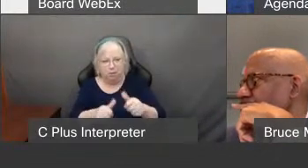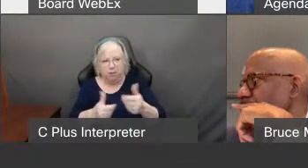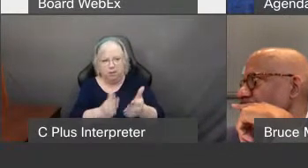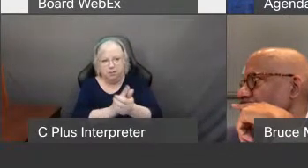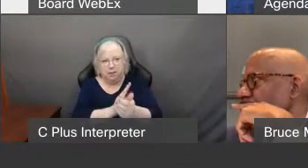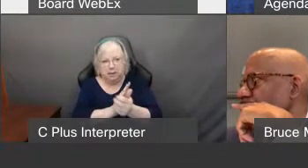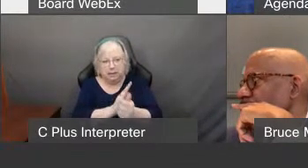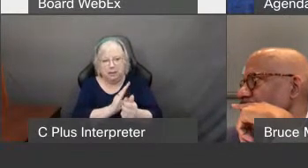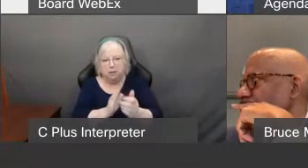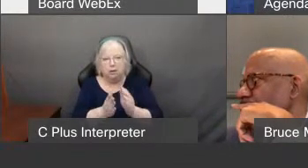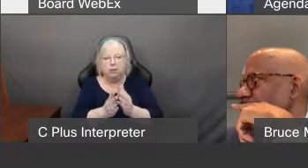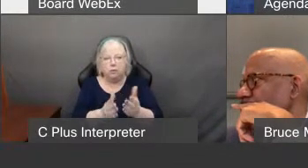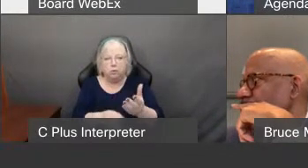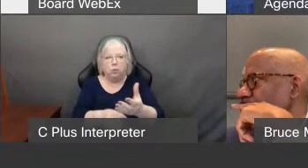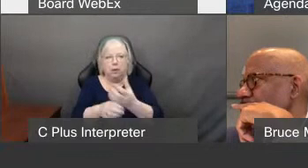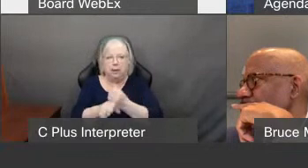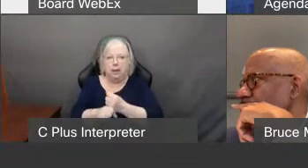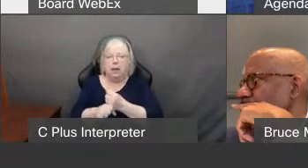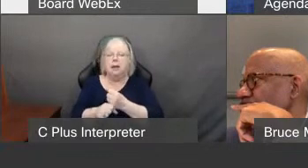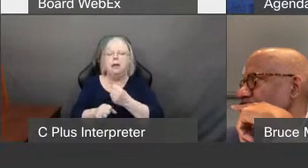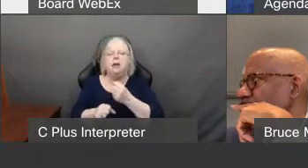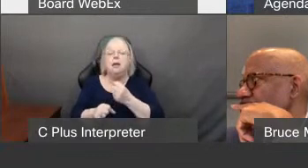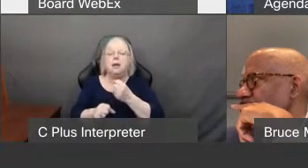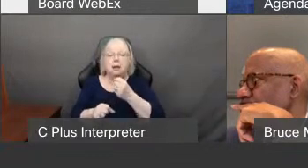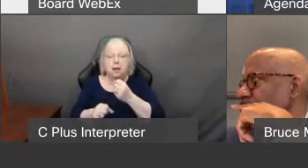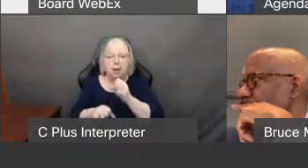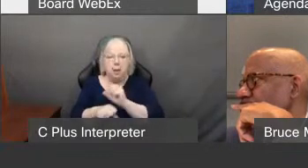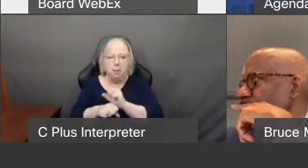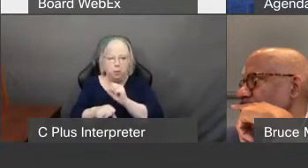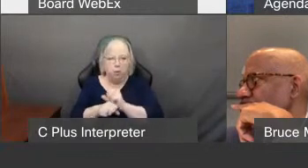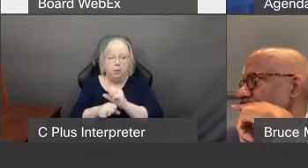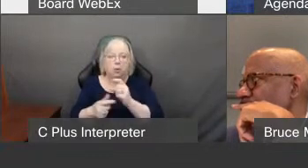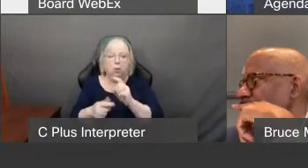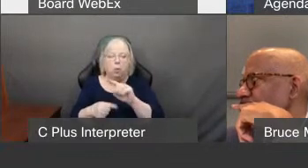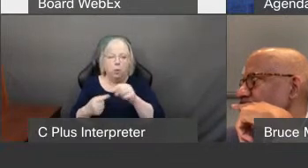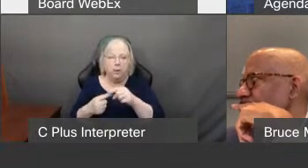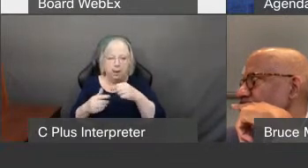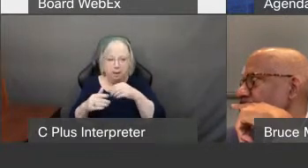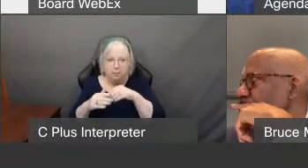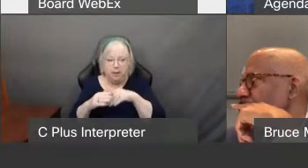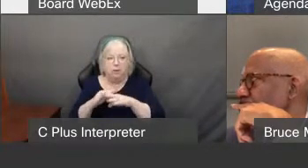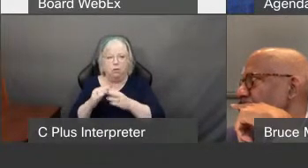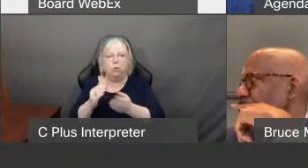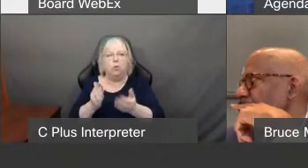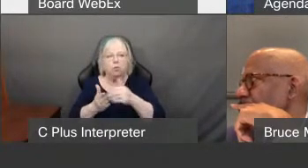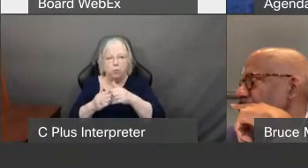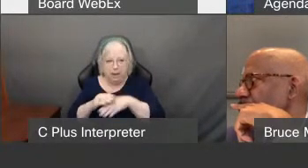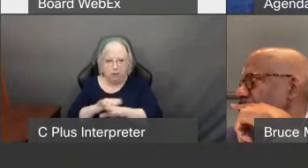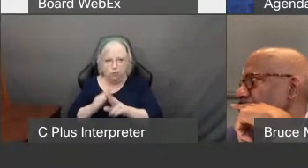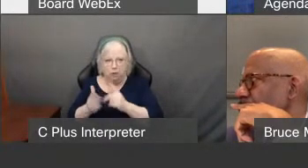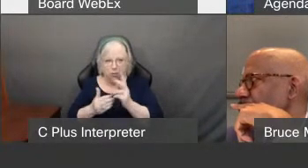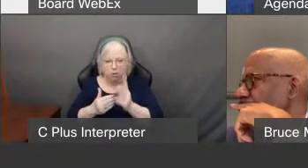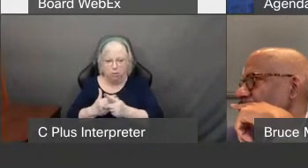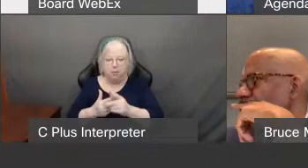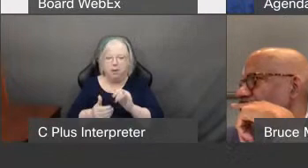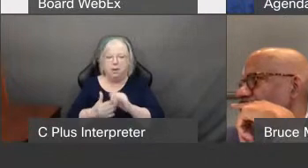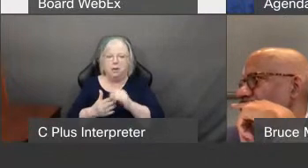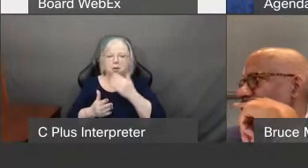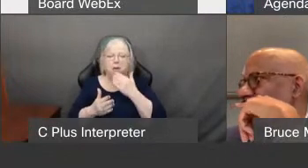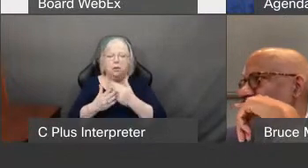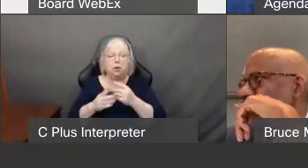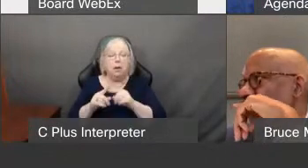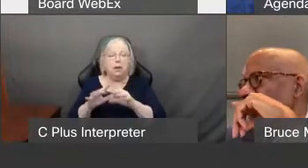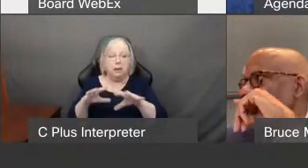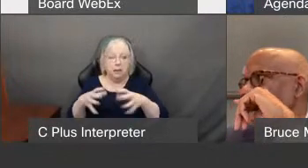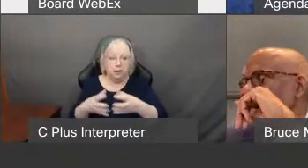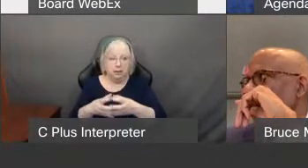to get meaningful, gainful employment once they go through our reentry program. So it'd be a perfect example, a perfect time to do that as a collective body, to make